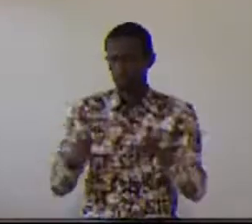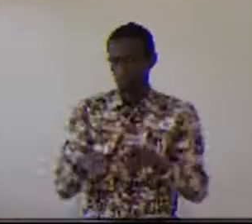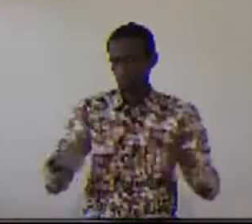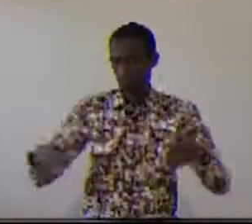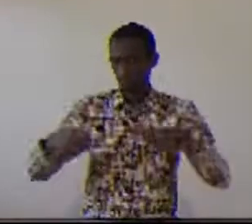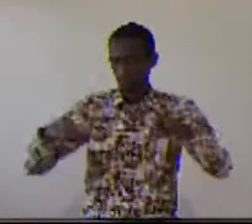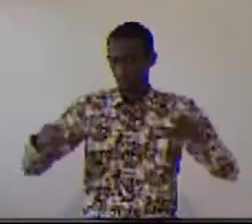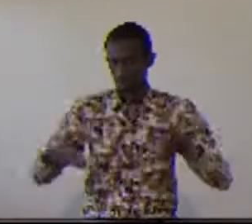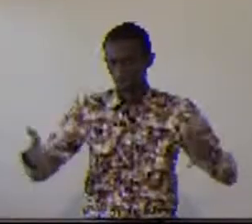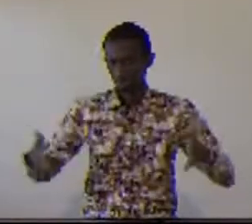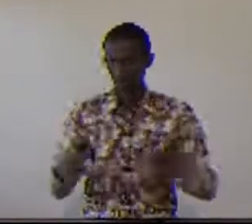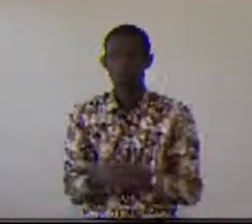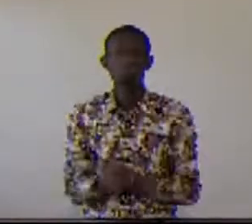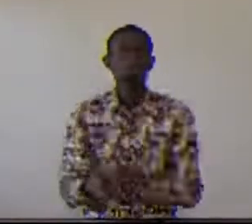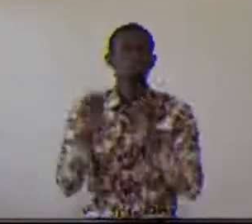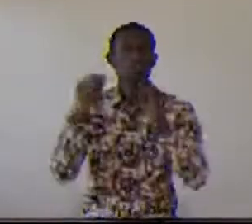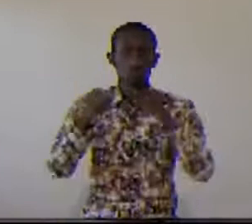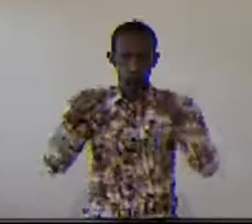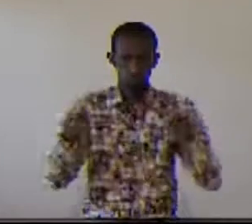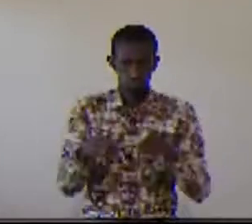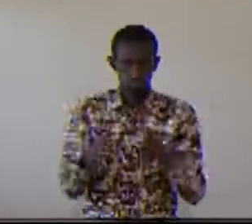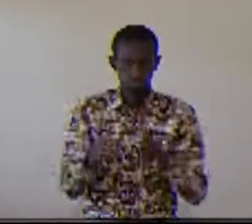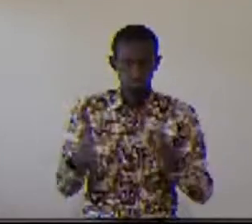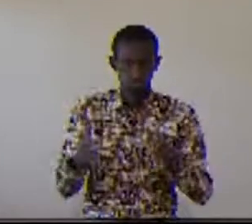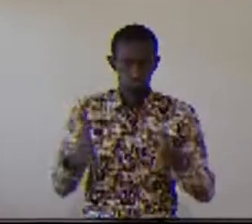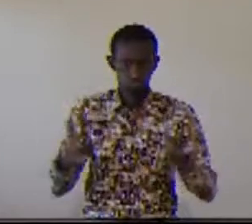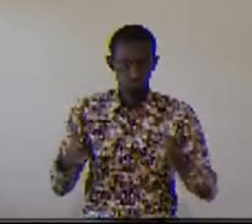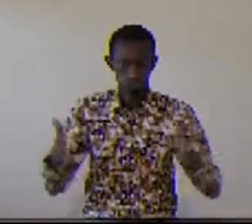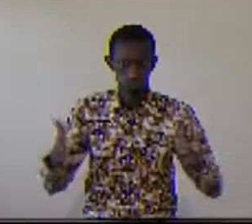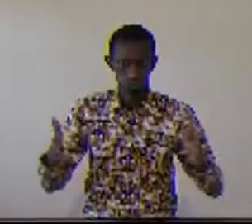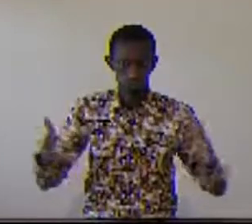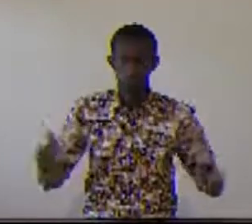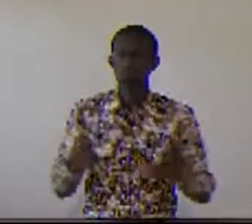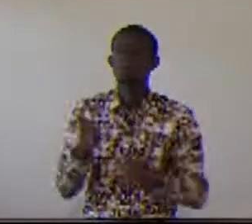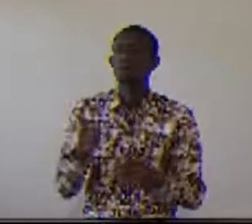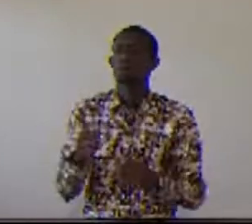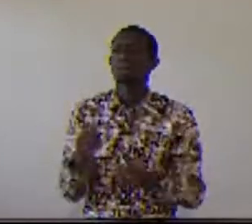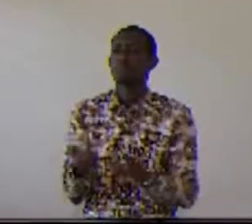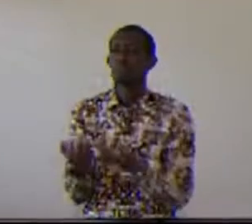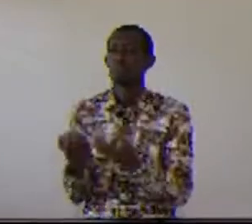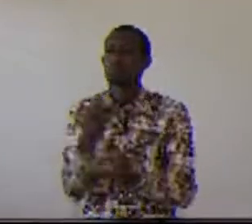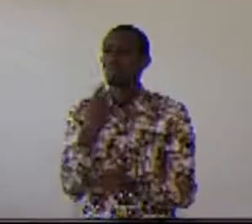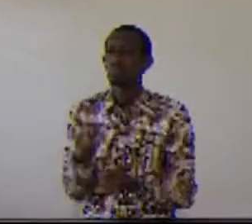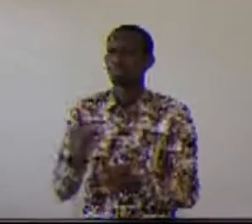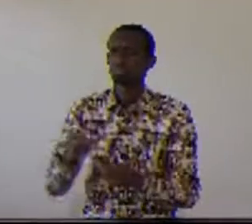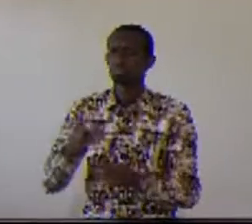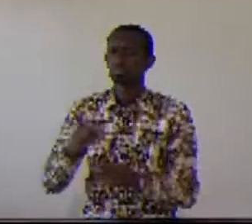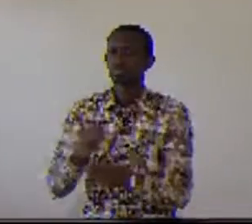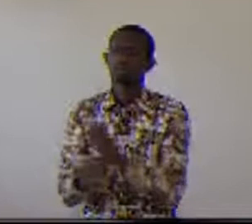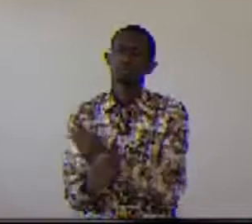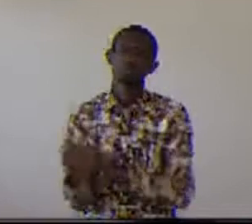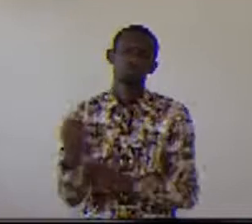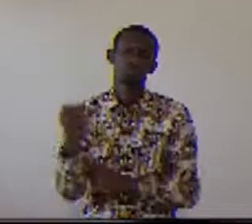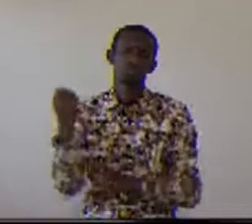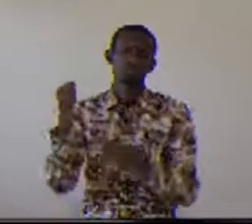As the size increases, the van der Waals forces become stronger and stronger. As the